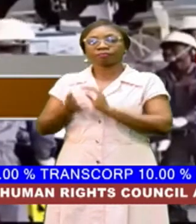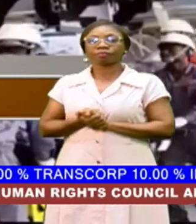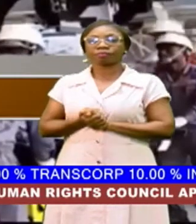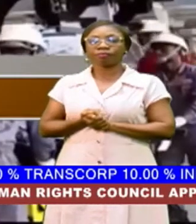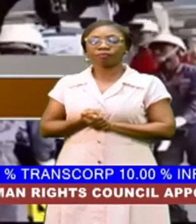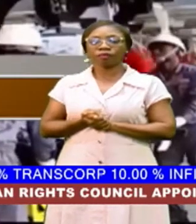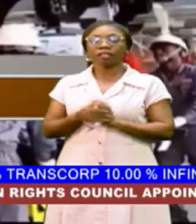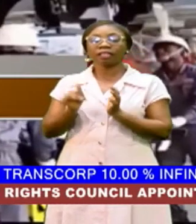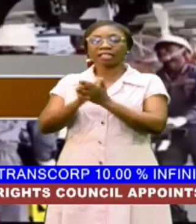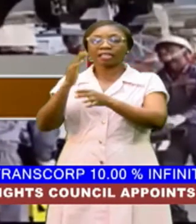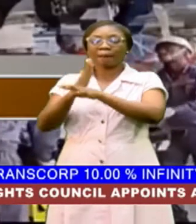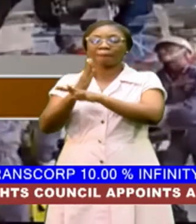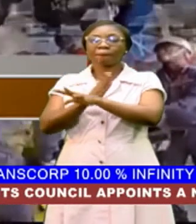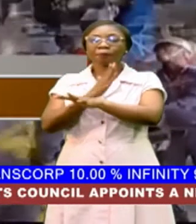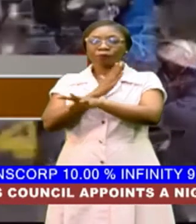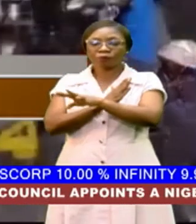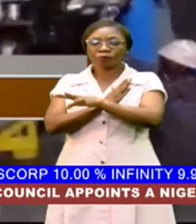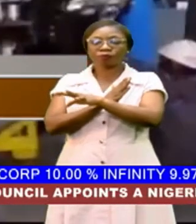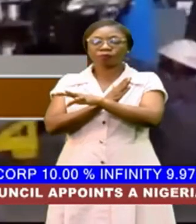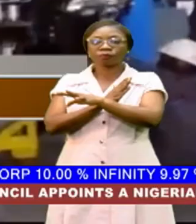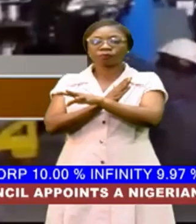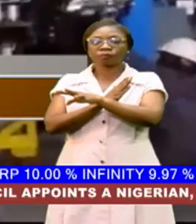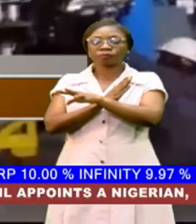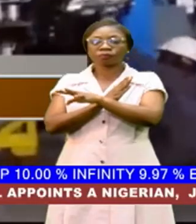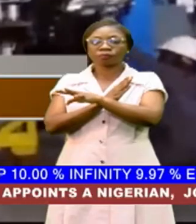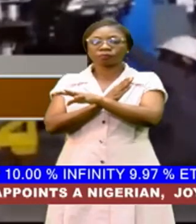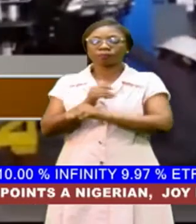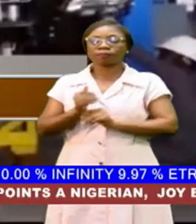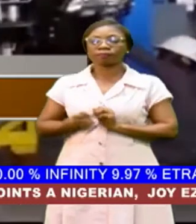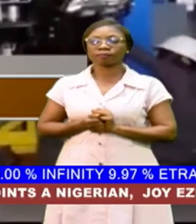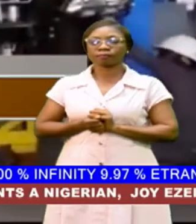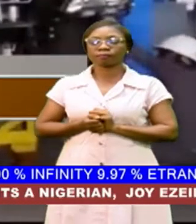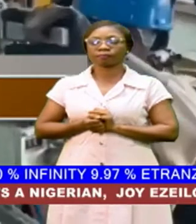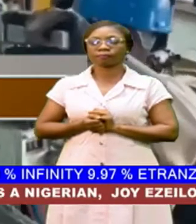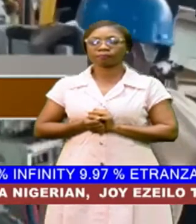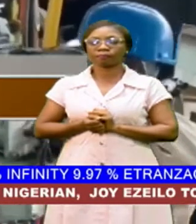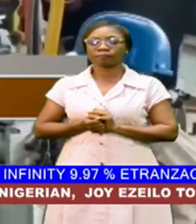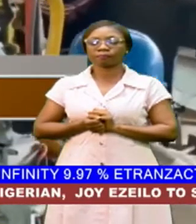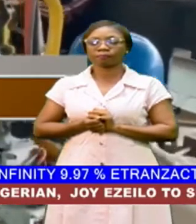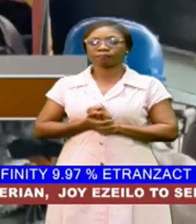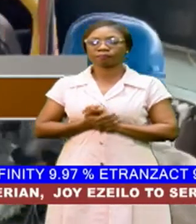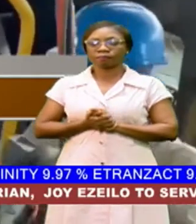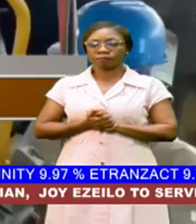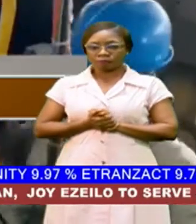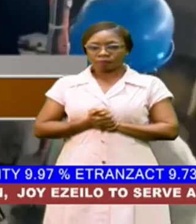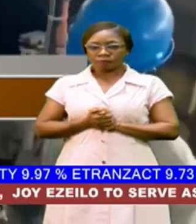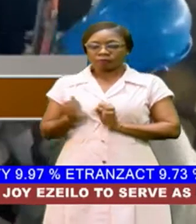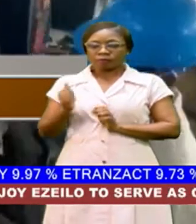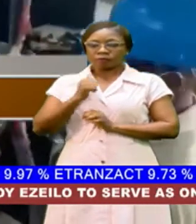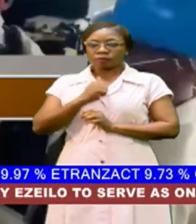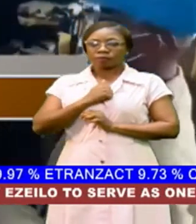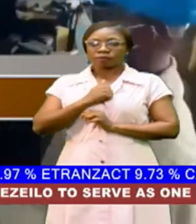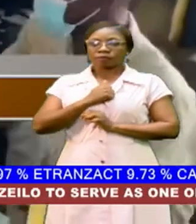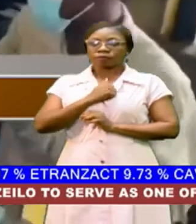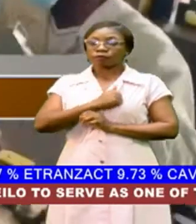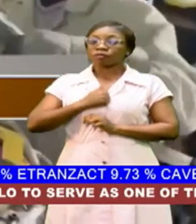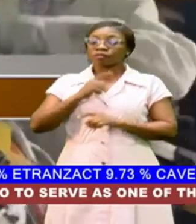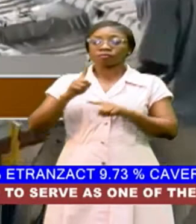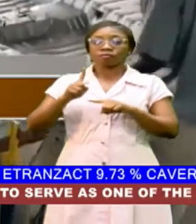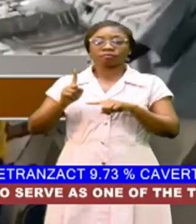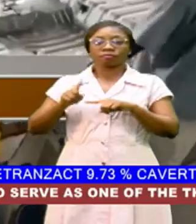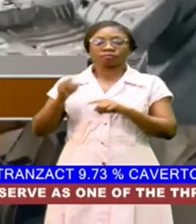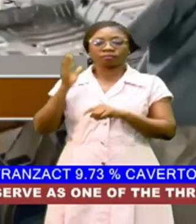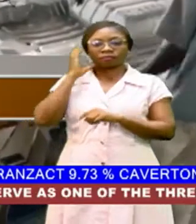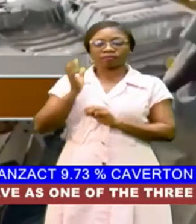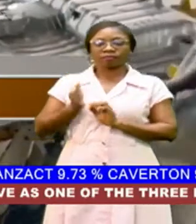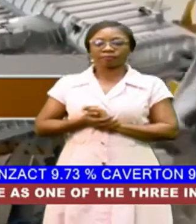by improved consumer demand, government policies, and entry of new players into the market. Despite the growing number